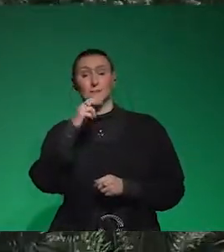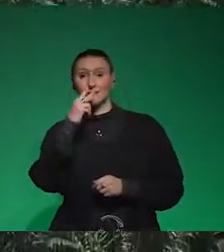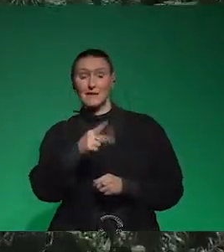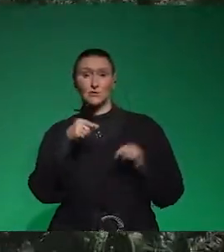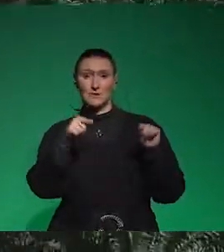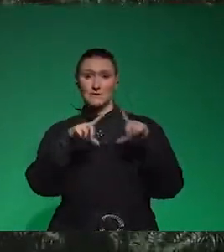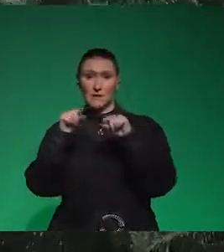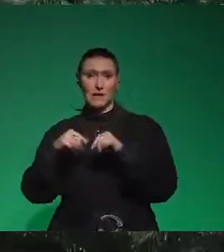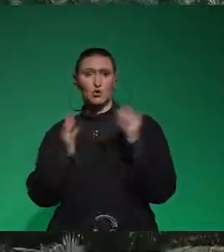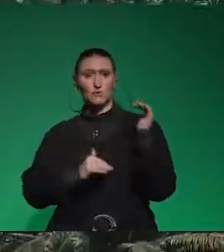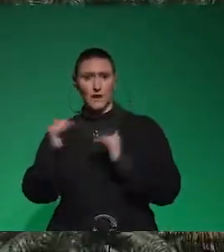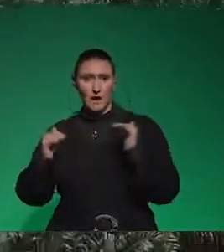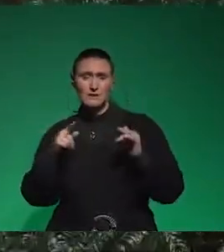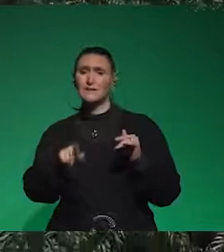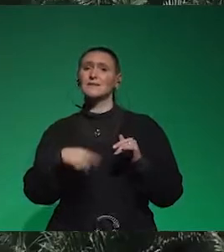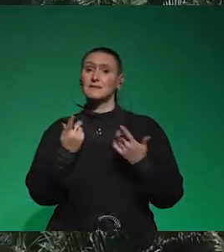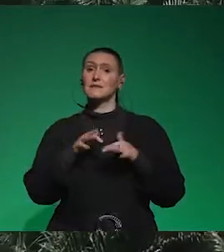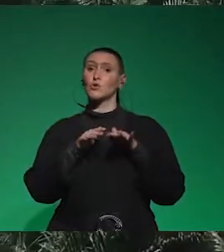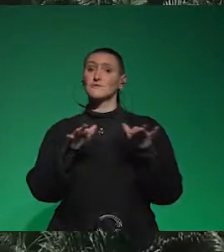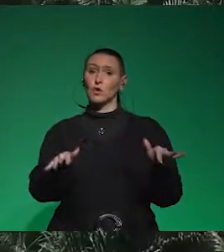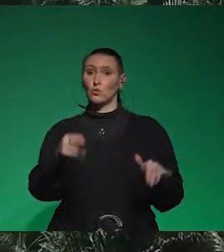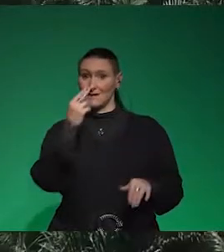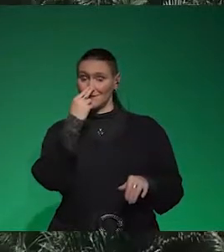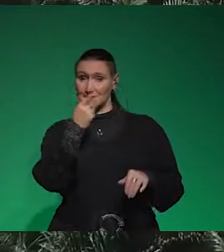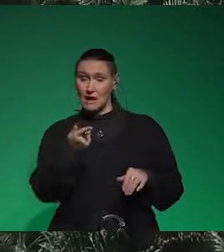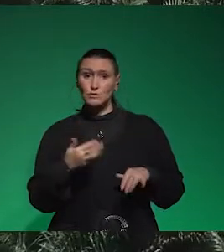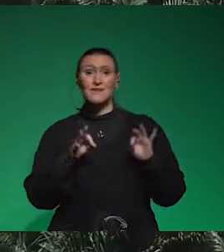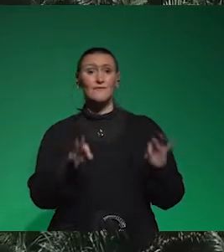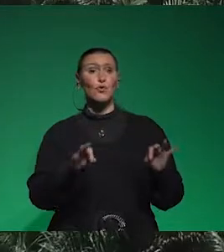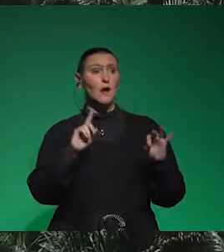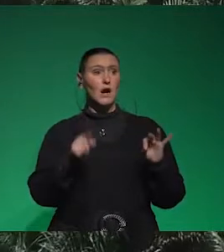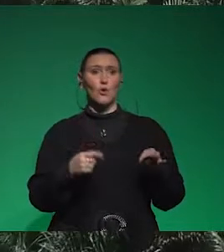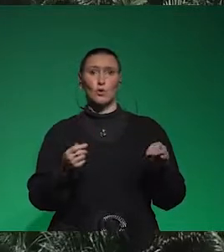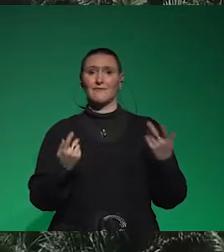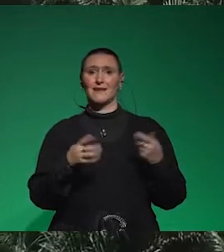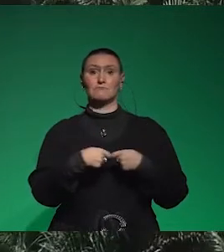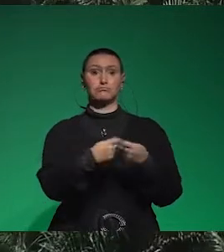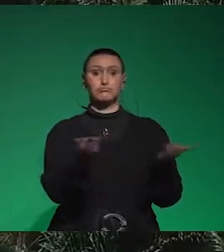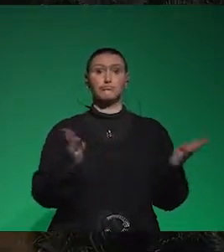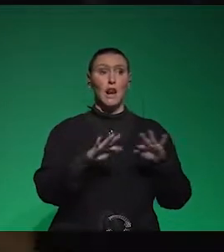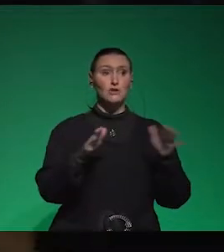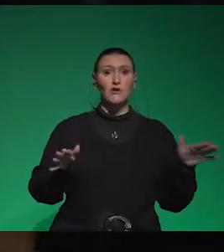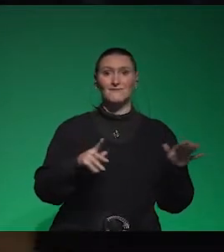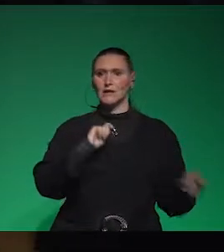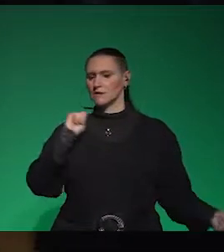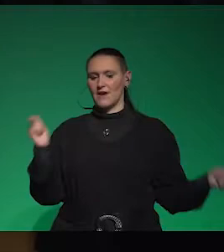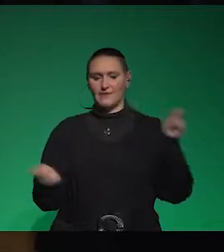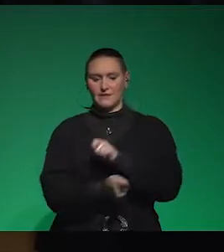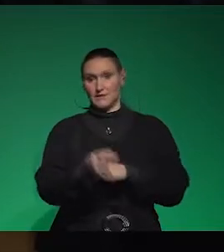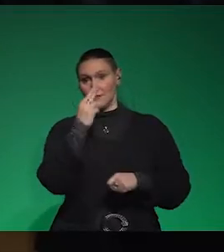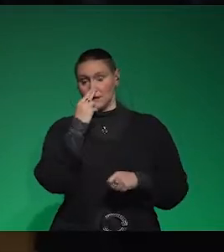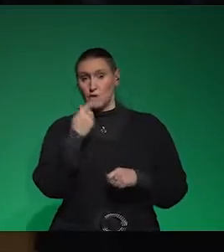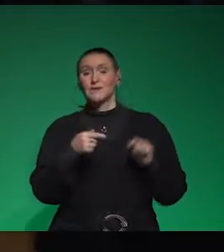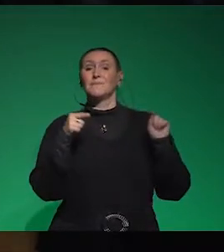these pictures what the impact is on structure, biodiversity, landscape. To illustrate